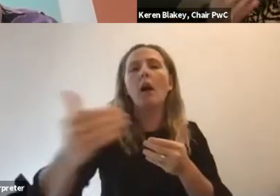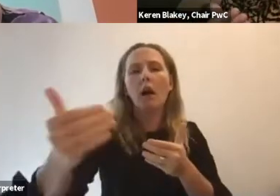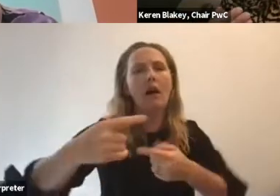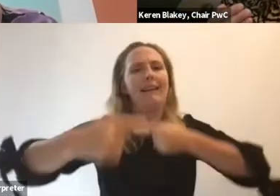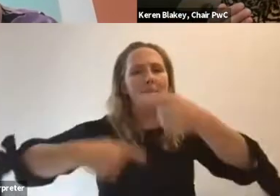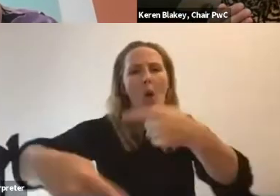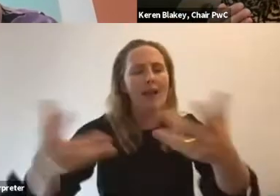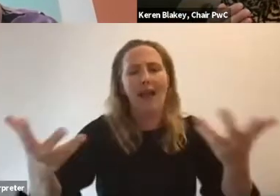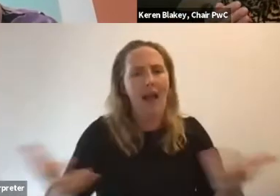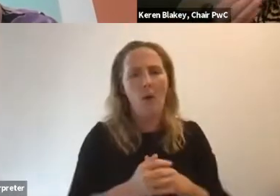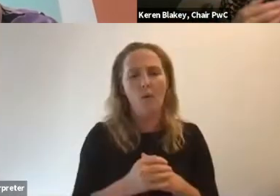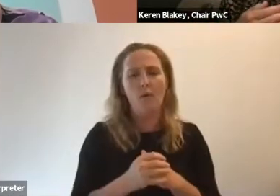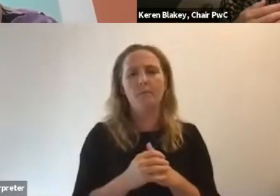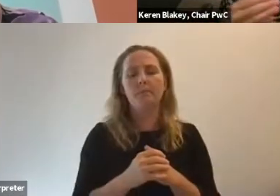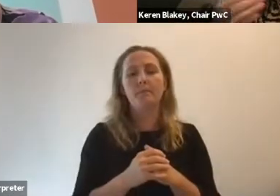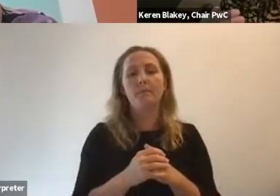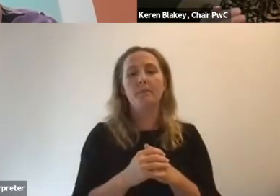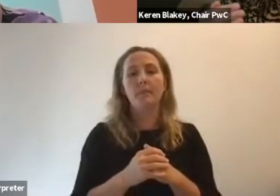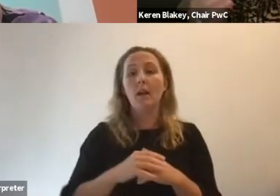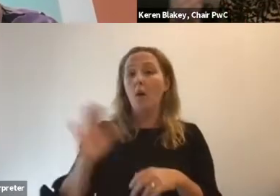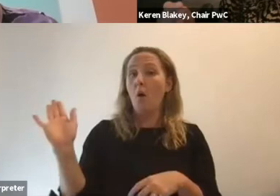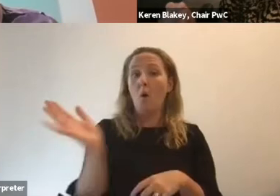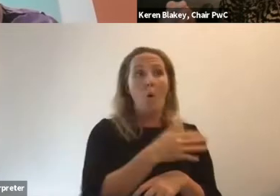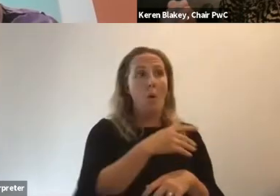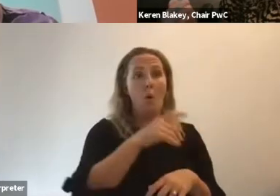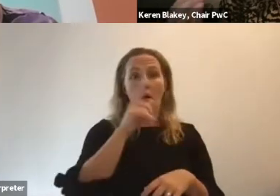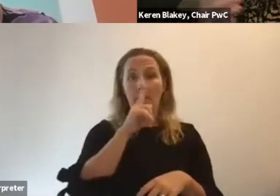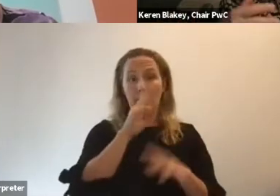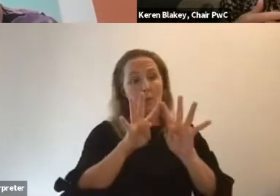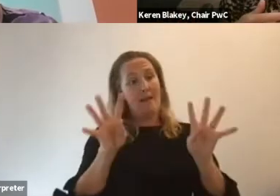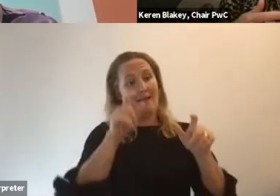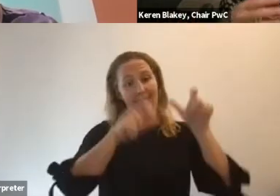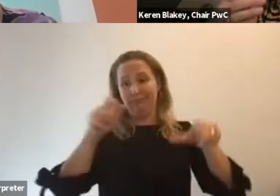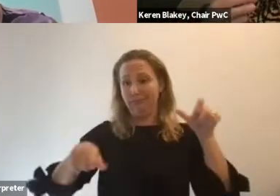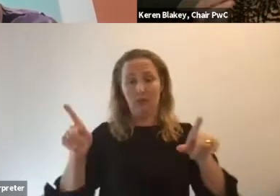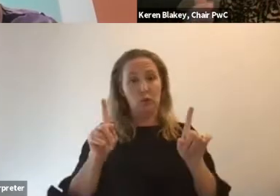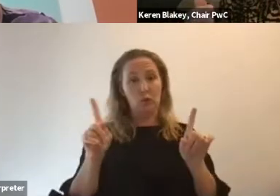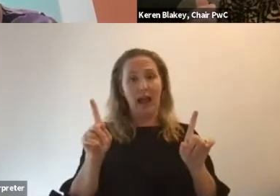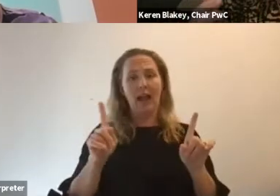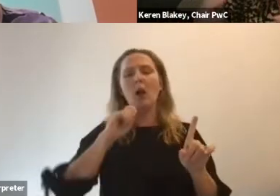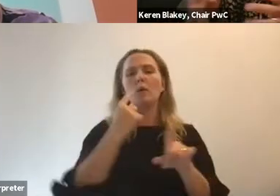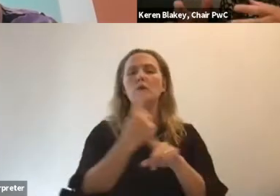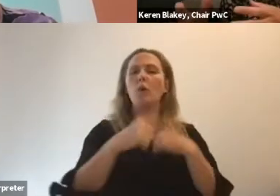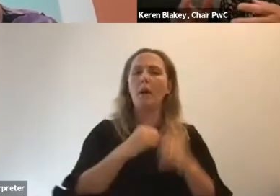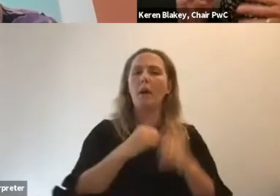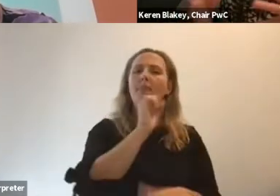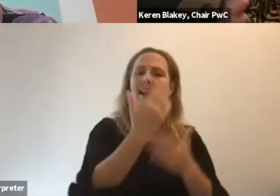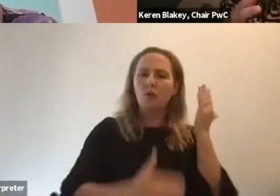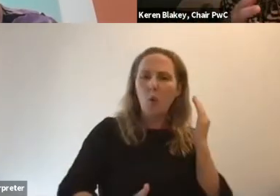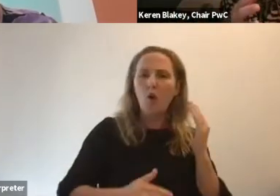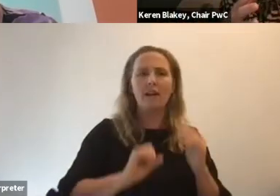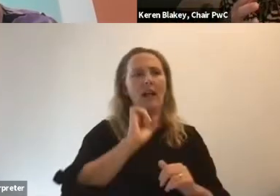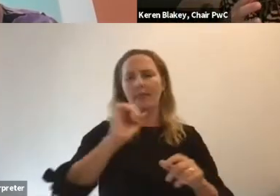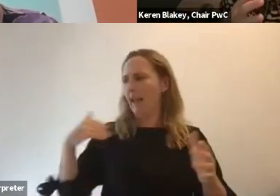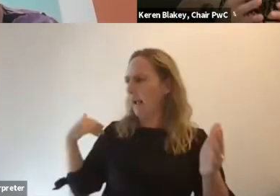all of the panelists today will reflect on their journeys, their stories with the corporates that they work with and the communities and